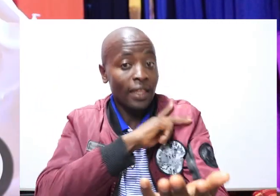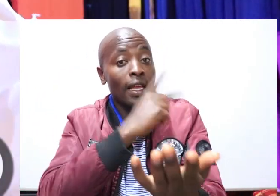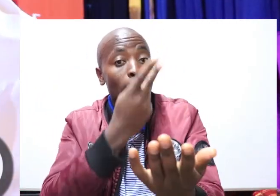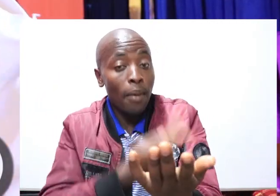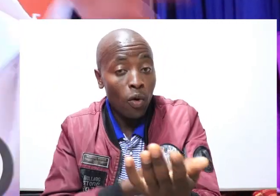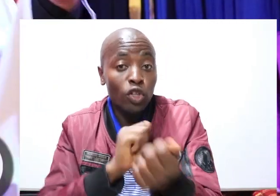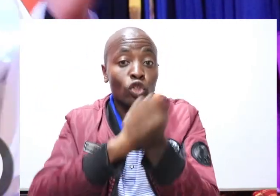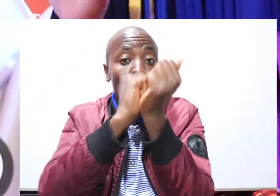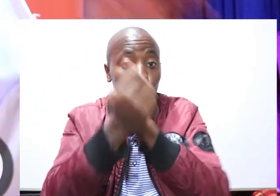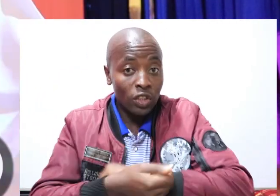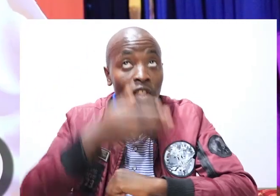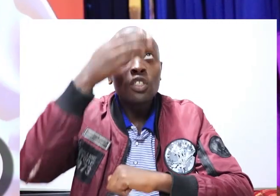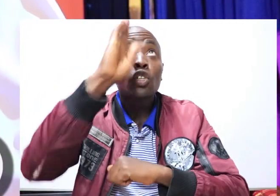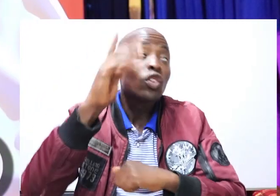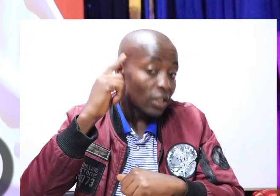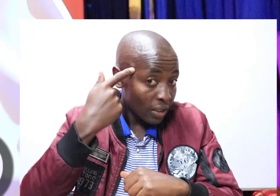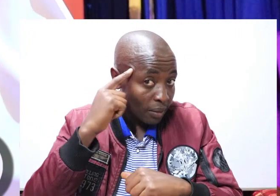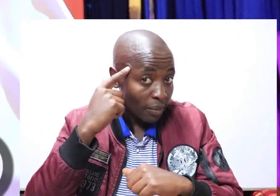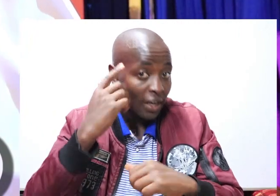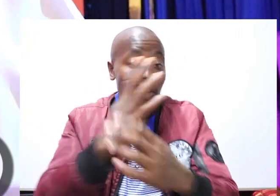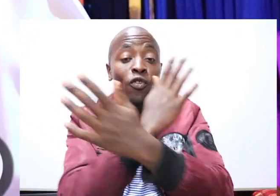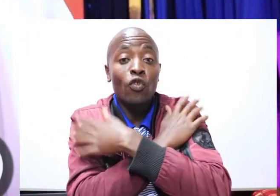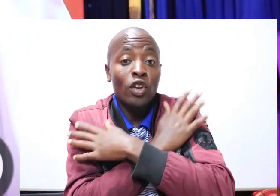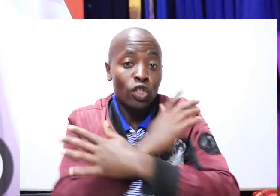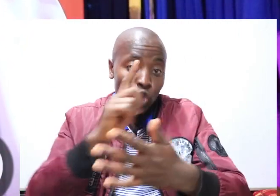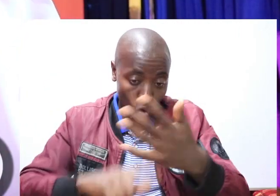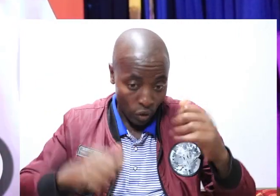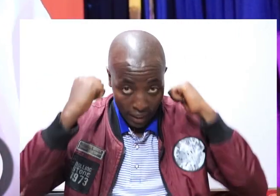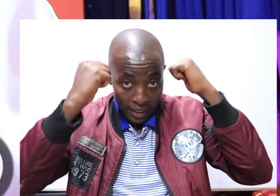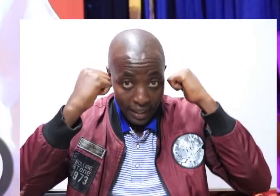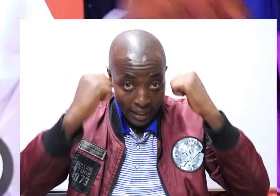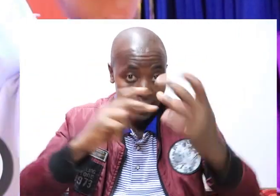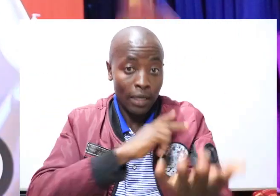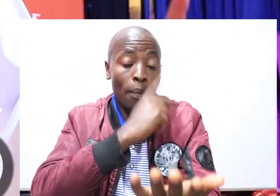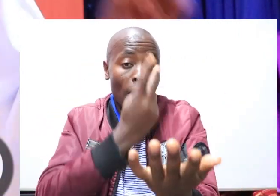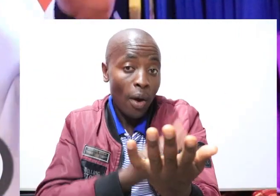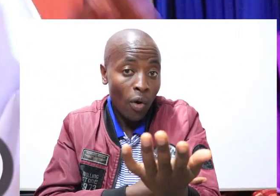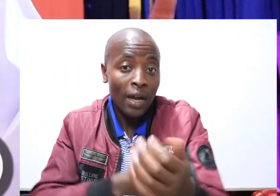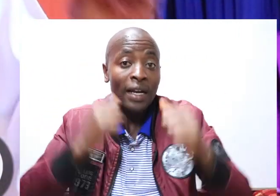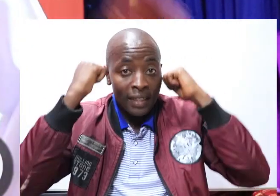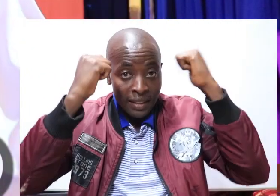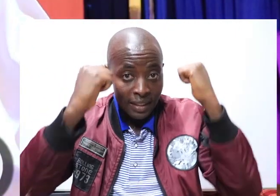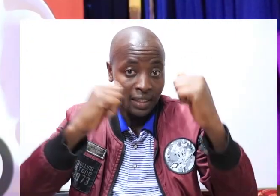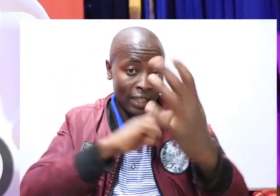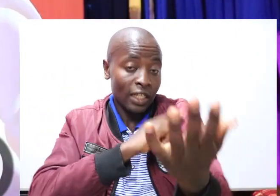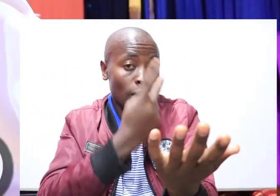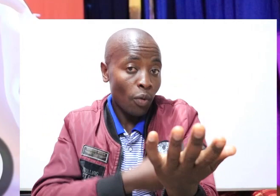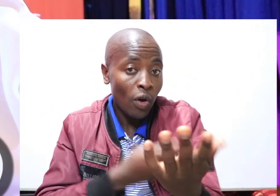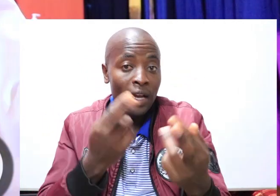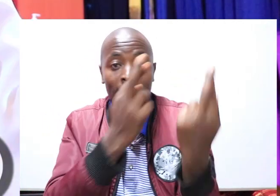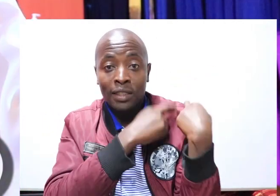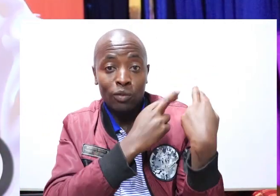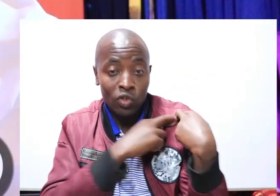power to change God's mind. Brethren, what a greater power. What a greater power and